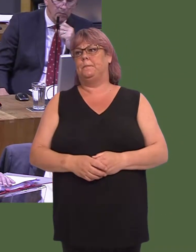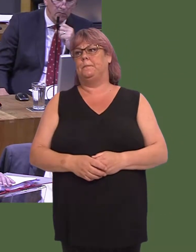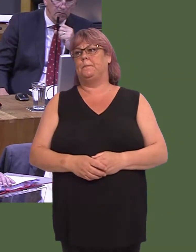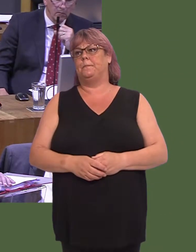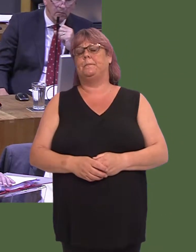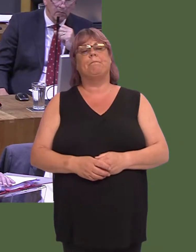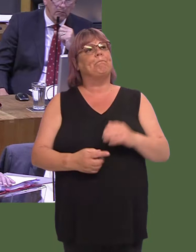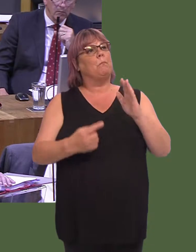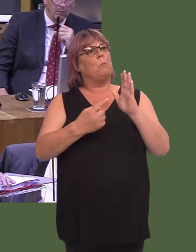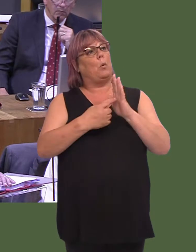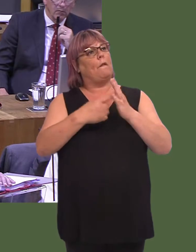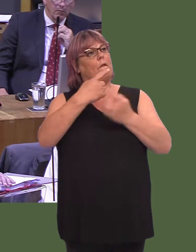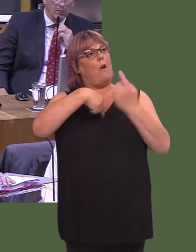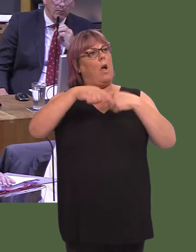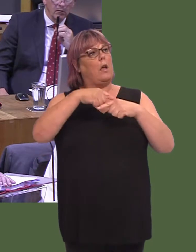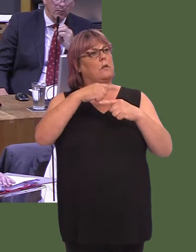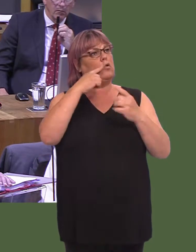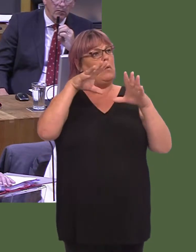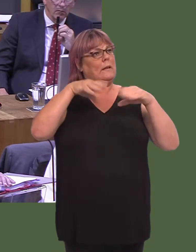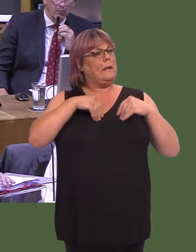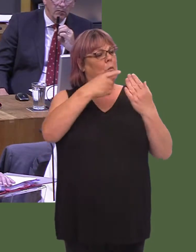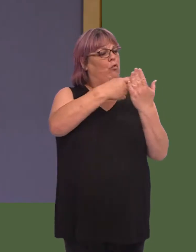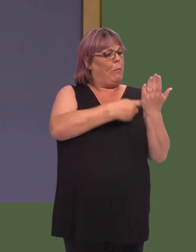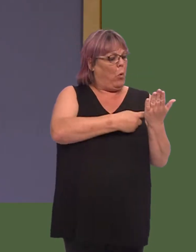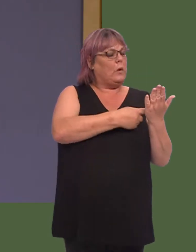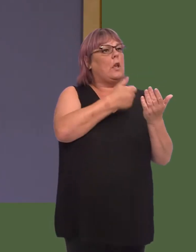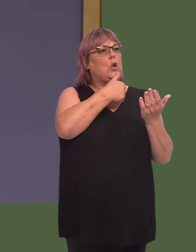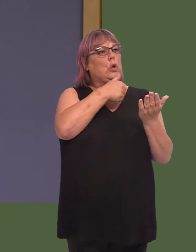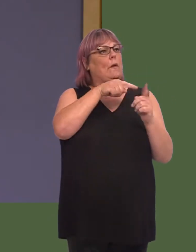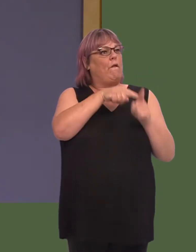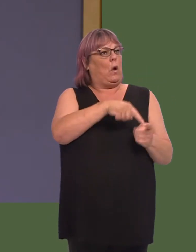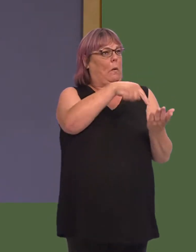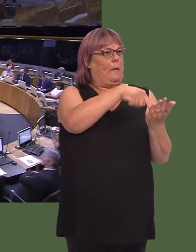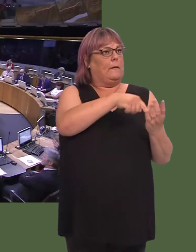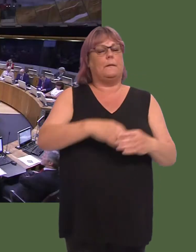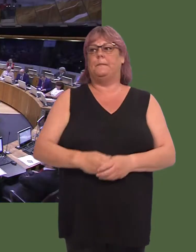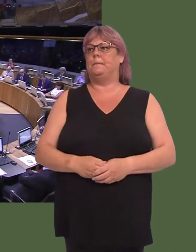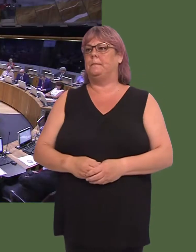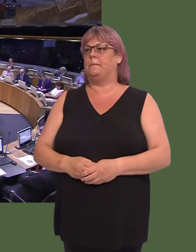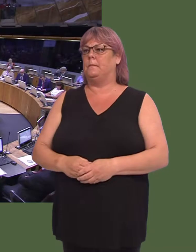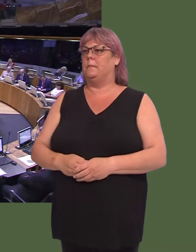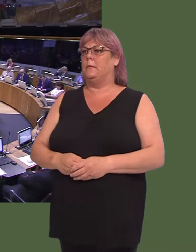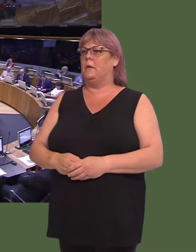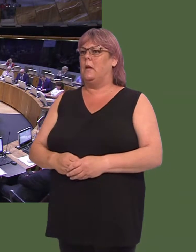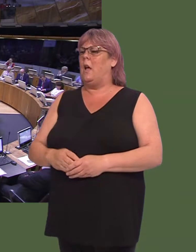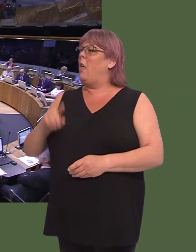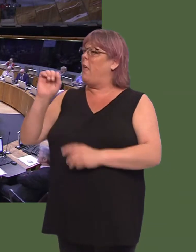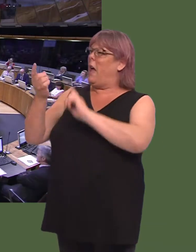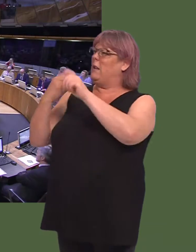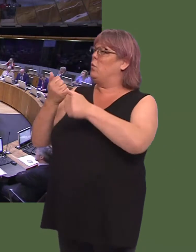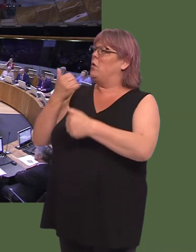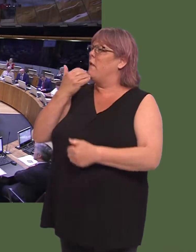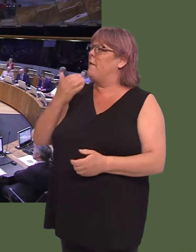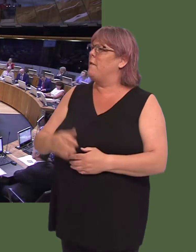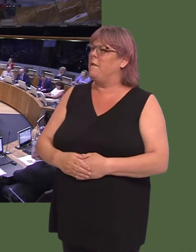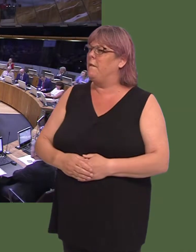crucial that we consider the Ockenden reports in order to know what to go on with. First Minister, you'd have to forgive me, but I think that was a